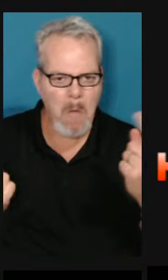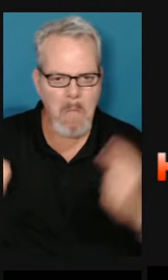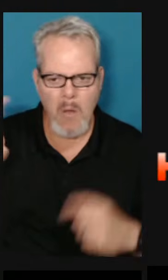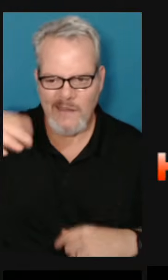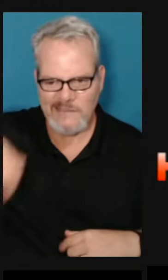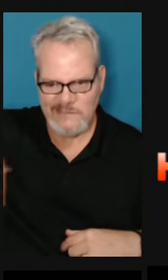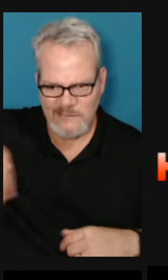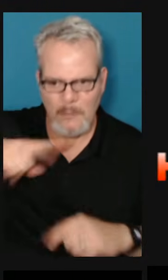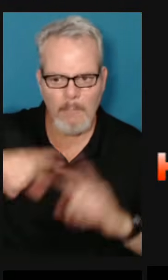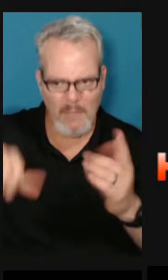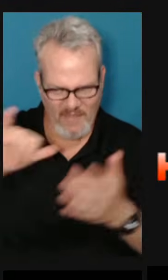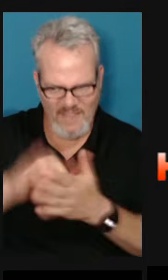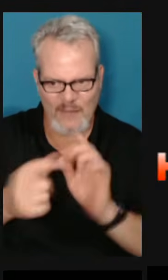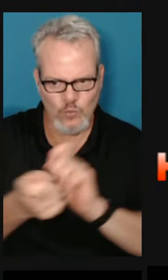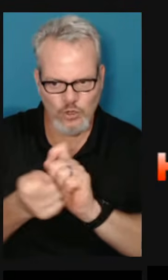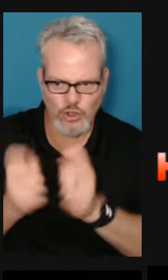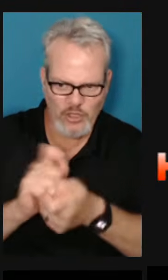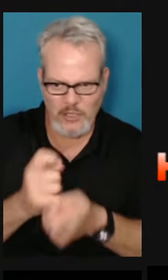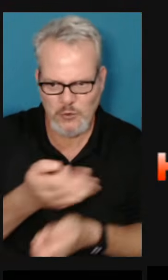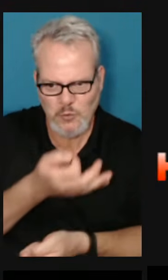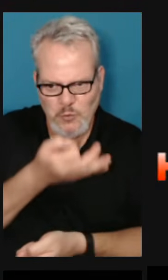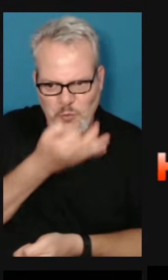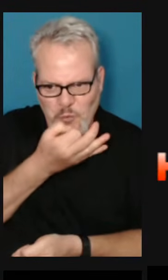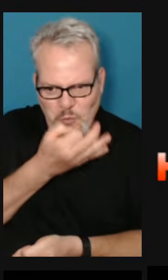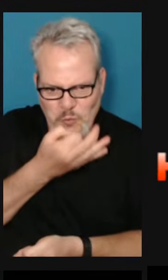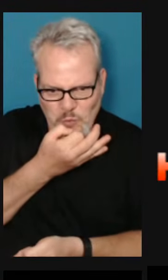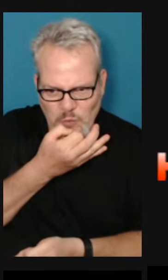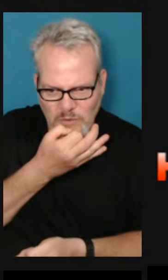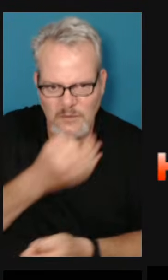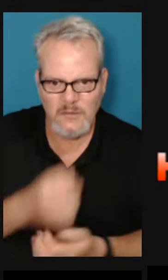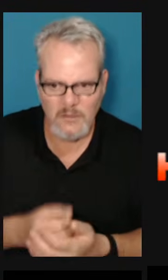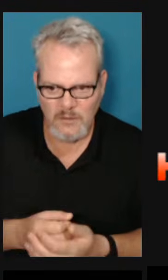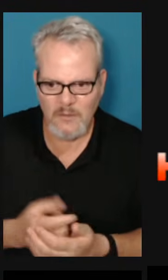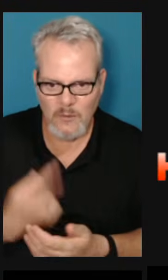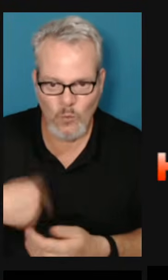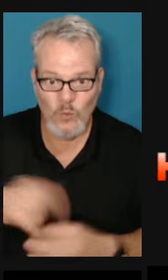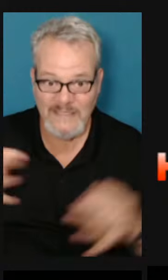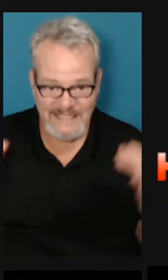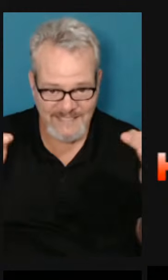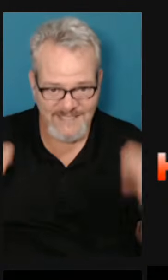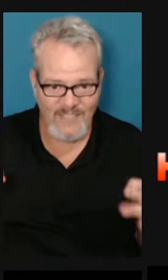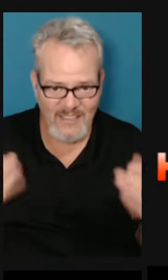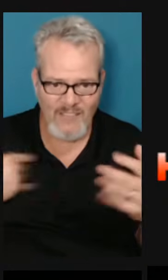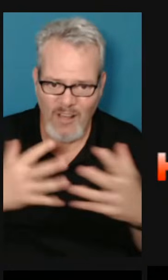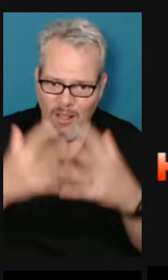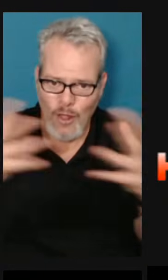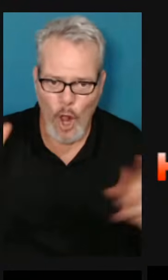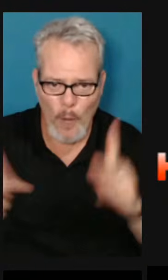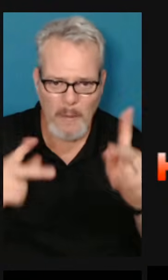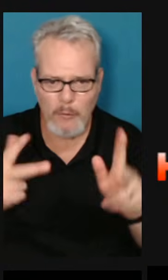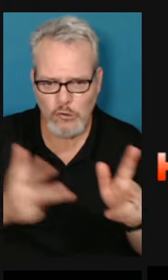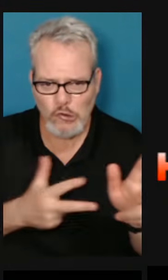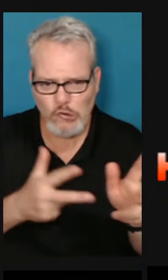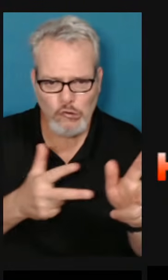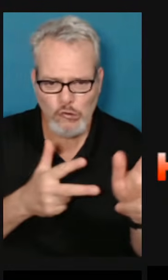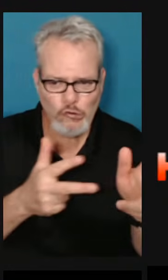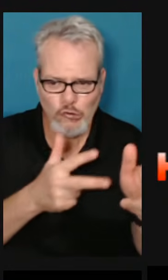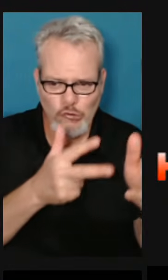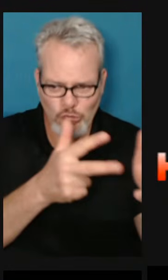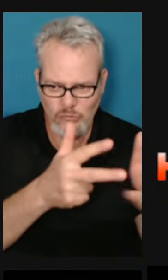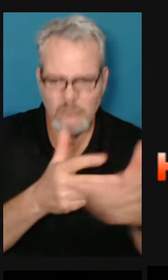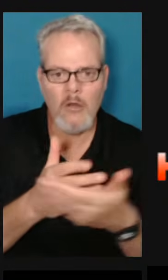rather shortly. We're trying to make your way into the park. Definitely a bunch of people already trying to get up there. All right,